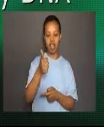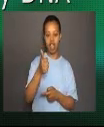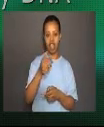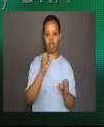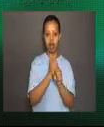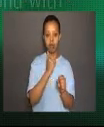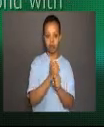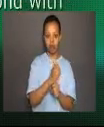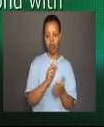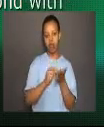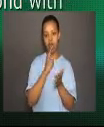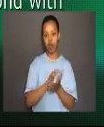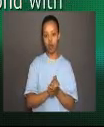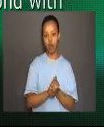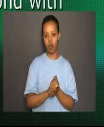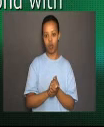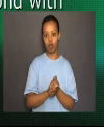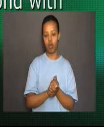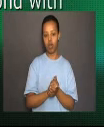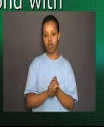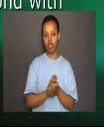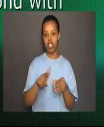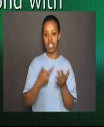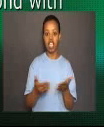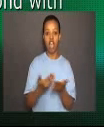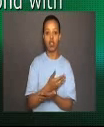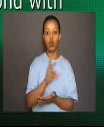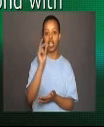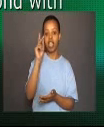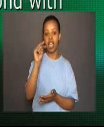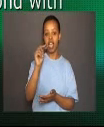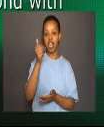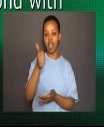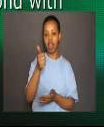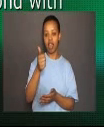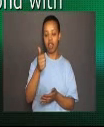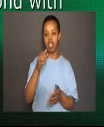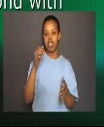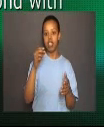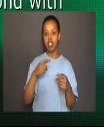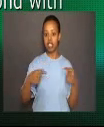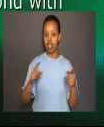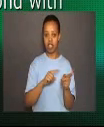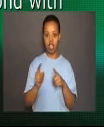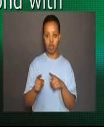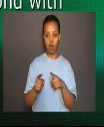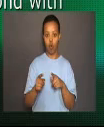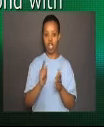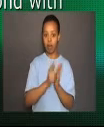polymerase. The new DNA strand is complementary to the